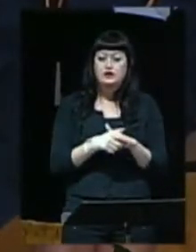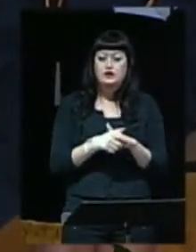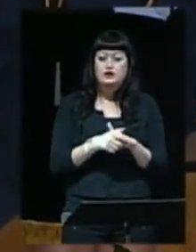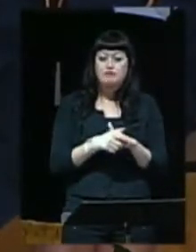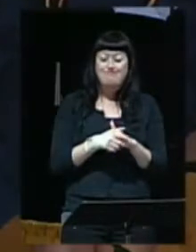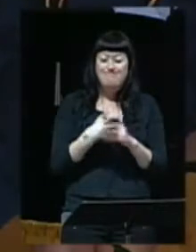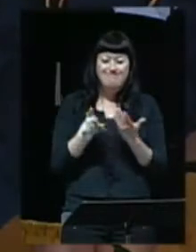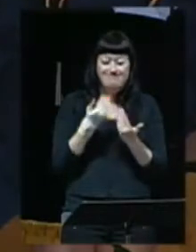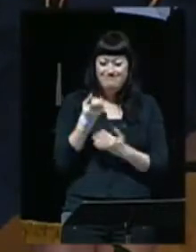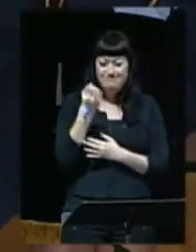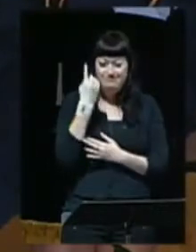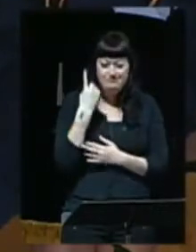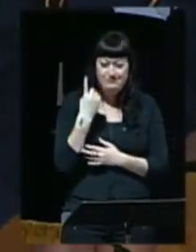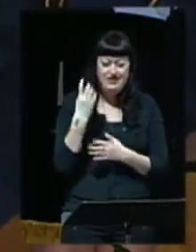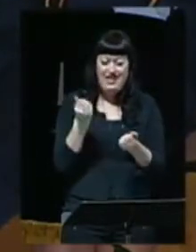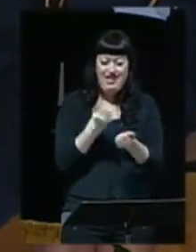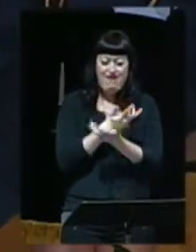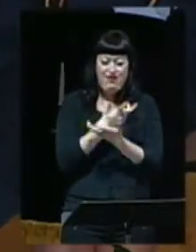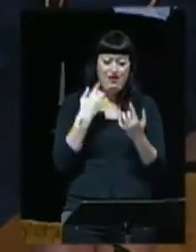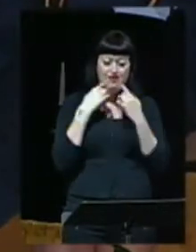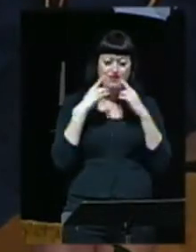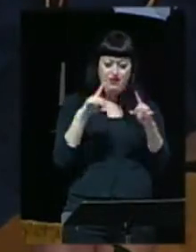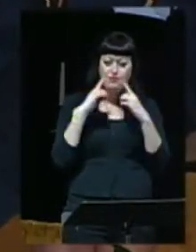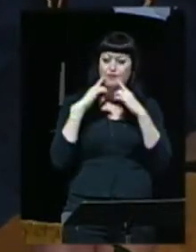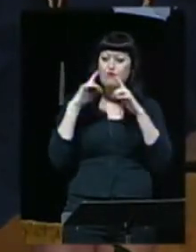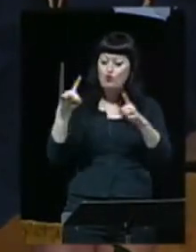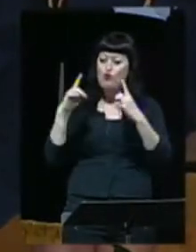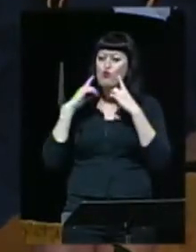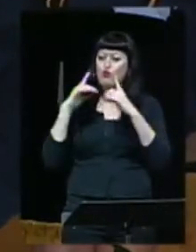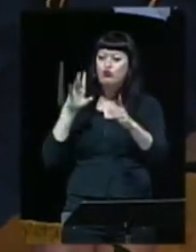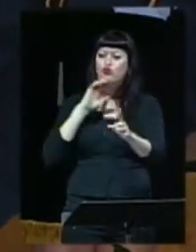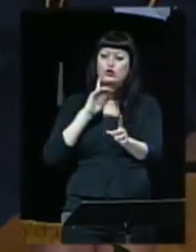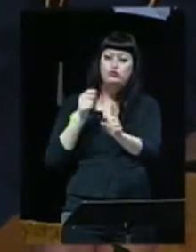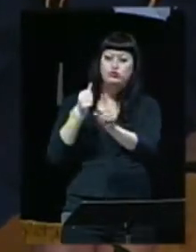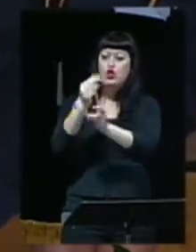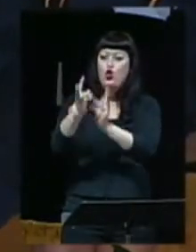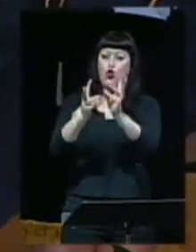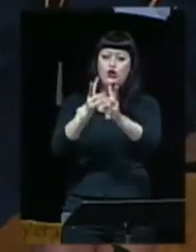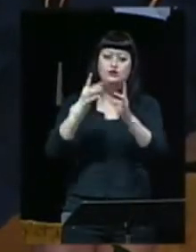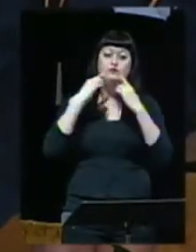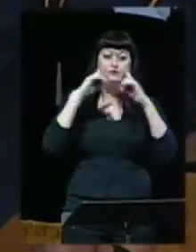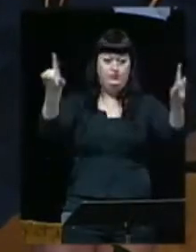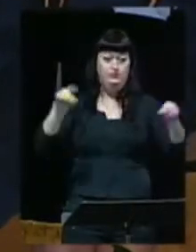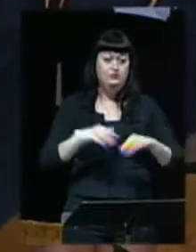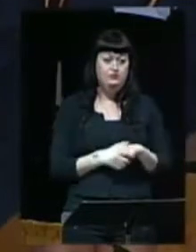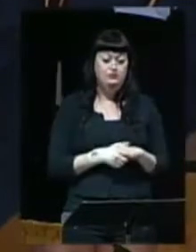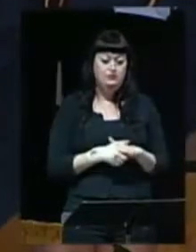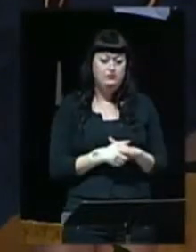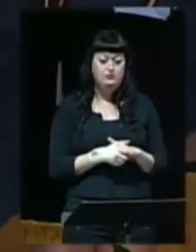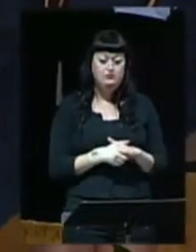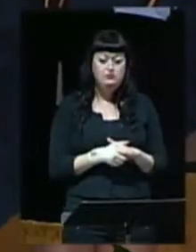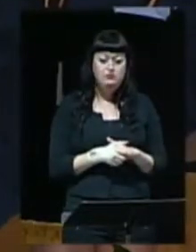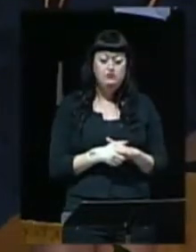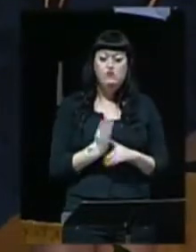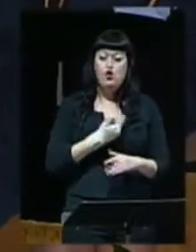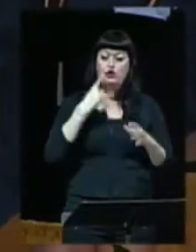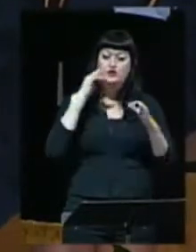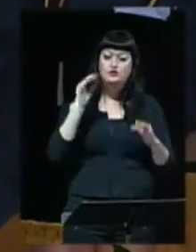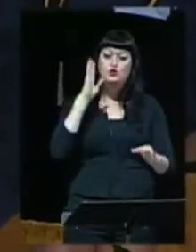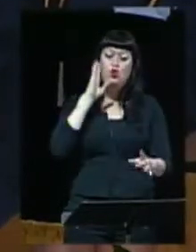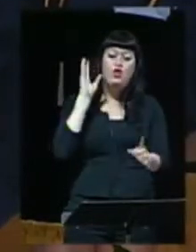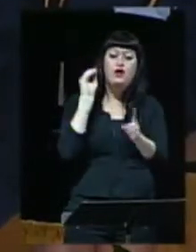easy to see, every accomplishment we achieve is added to the world's accomplishments. What we do will influence and affect